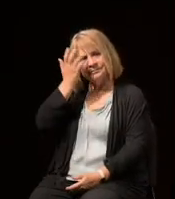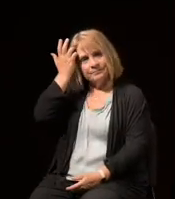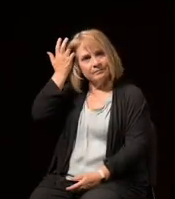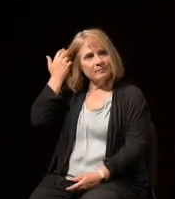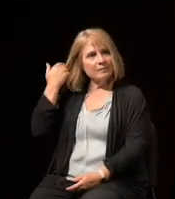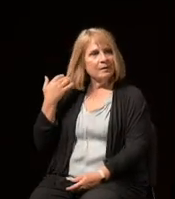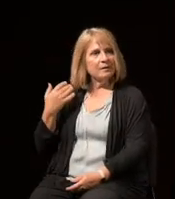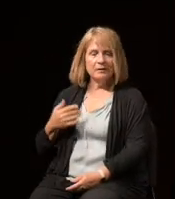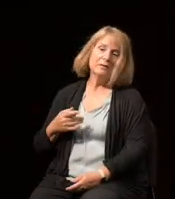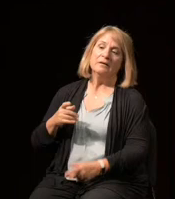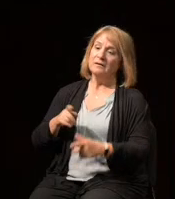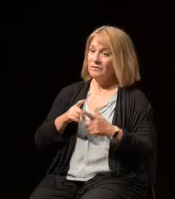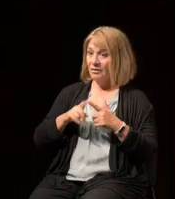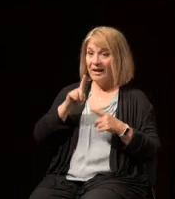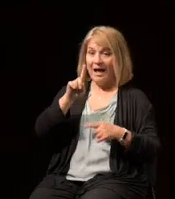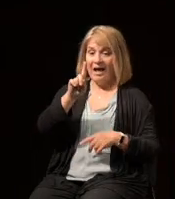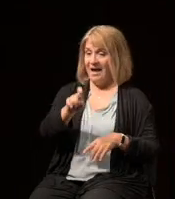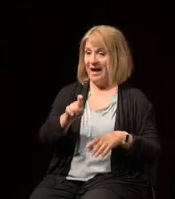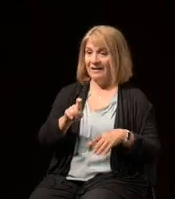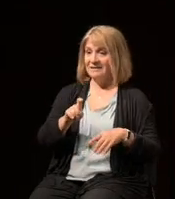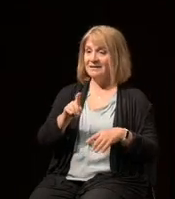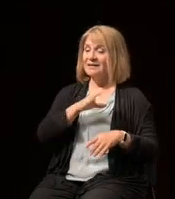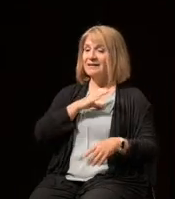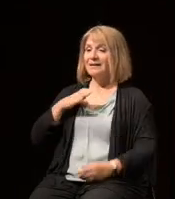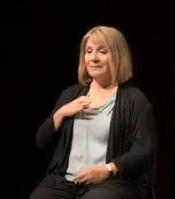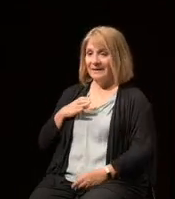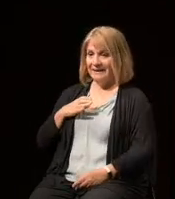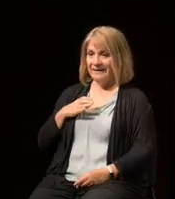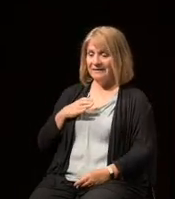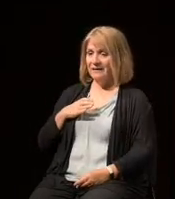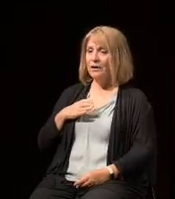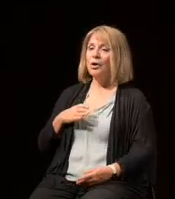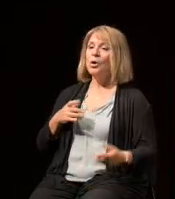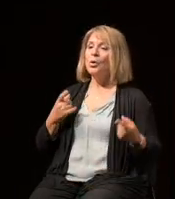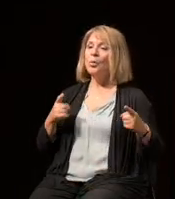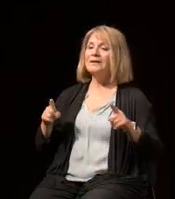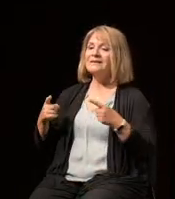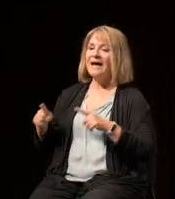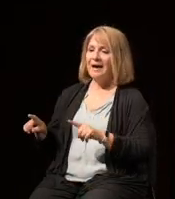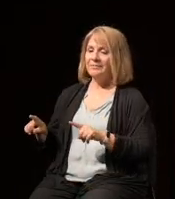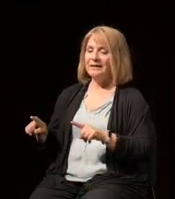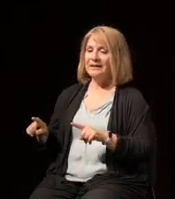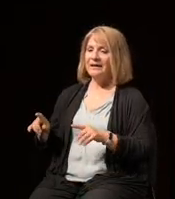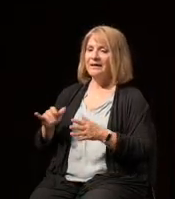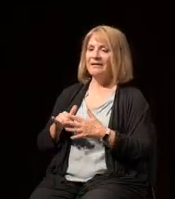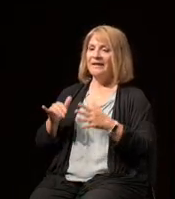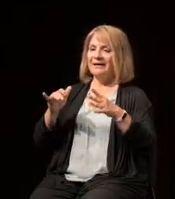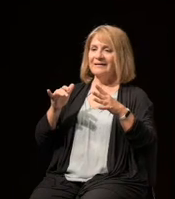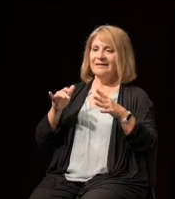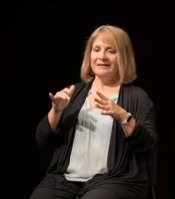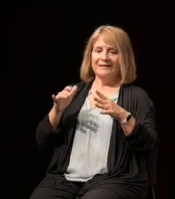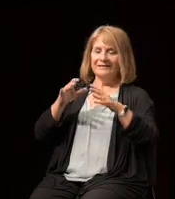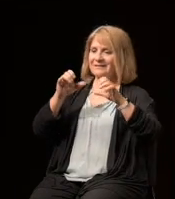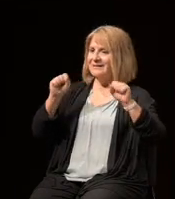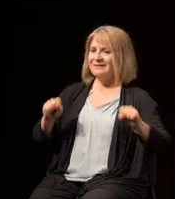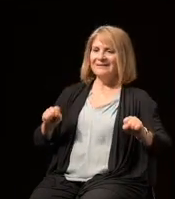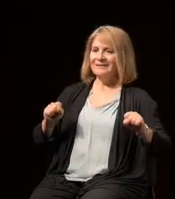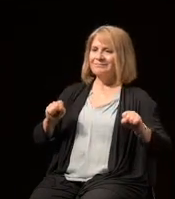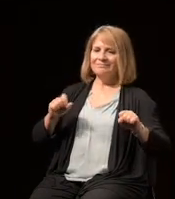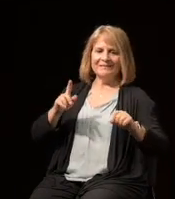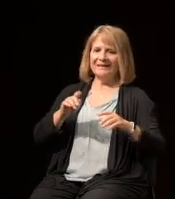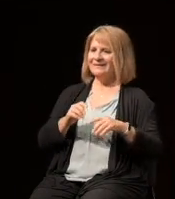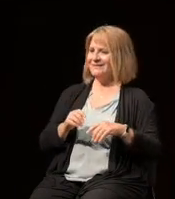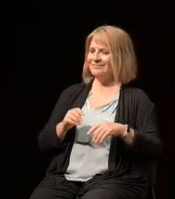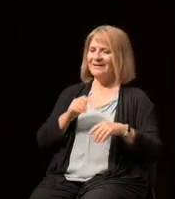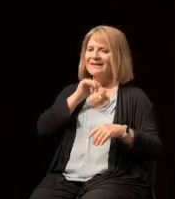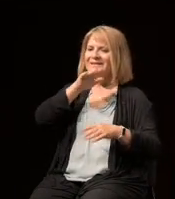this committees, what is it that's happening that we're systematically excluding black and brown people? I didn't say